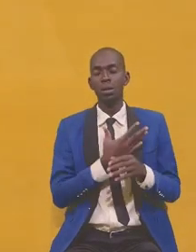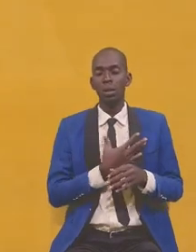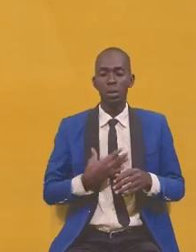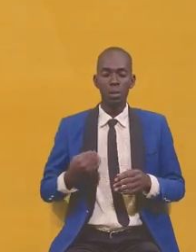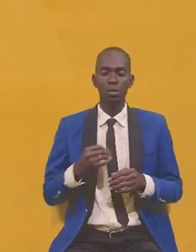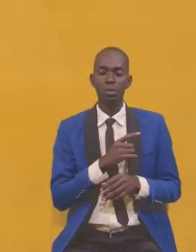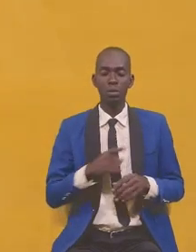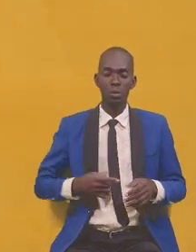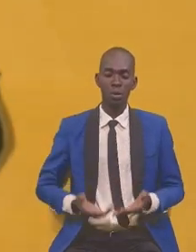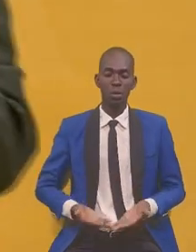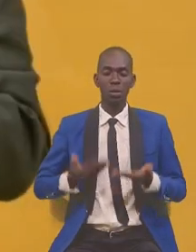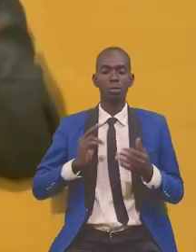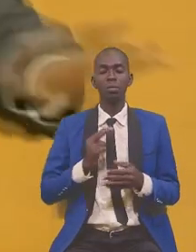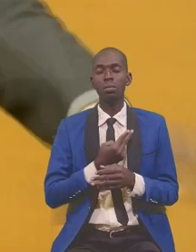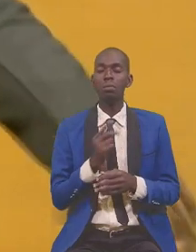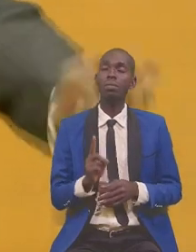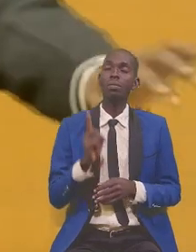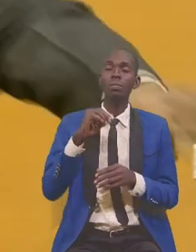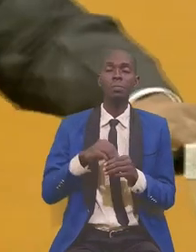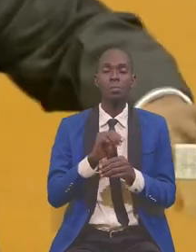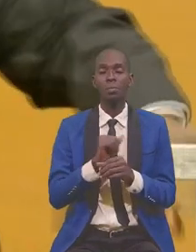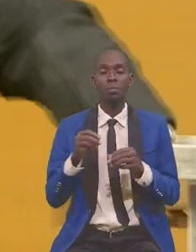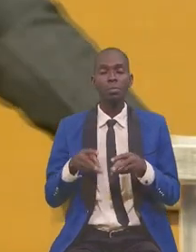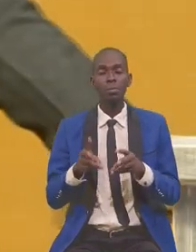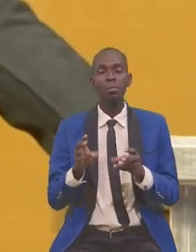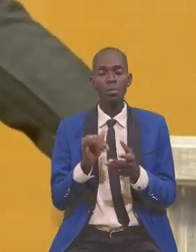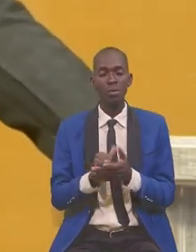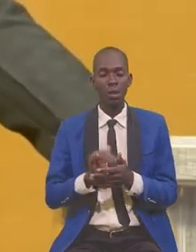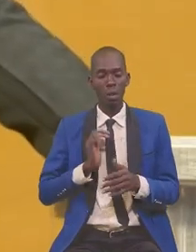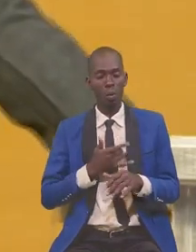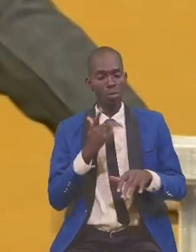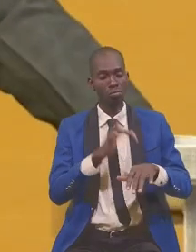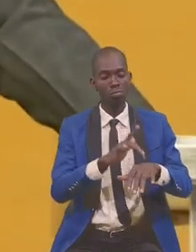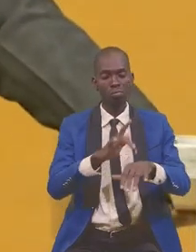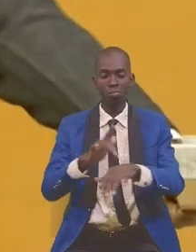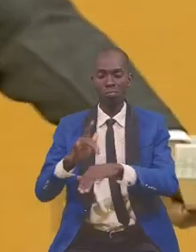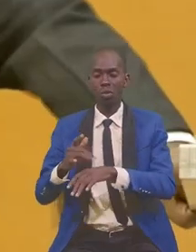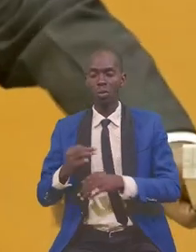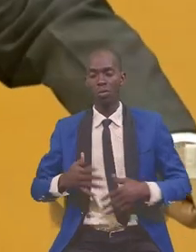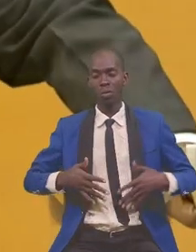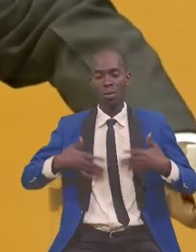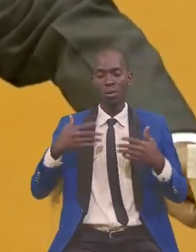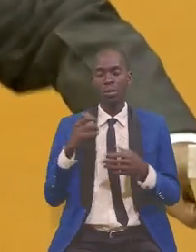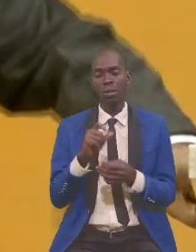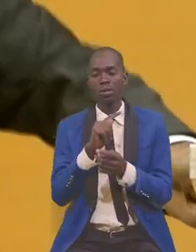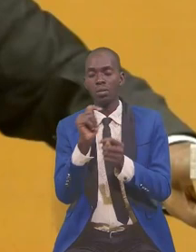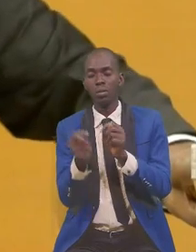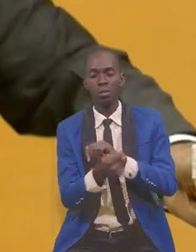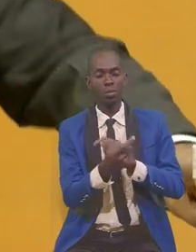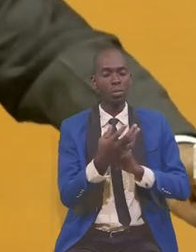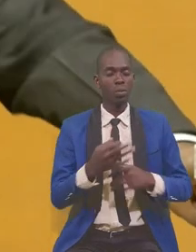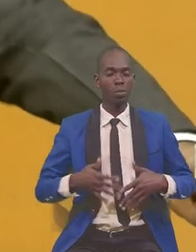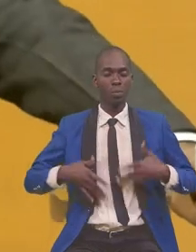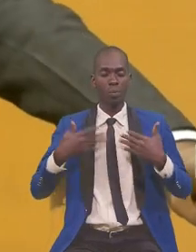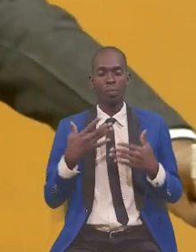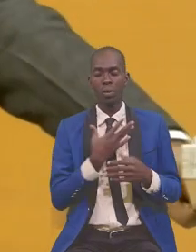us up in such a way that our touching lives, our transforming lives, and our going